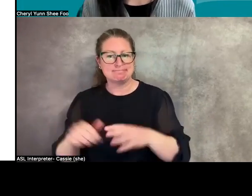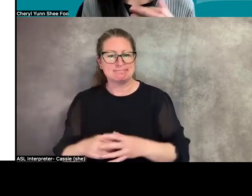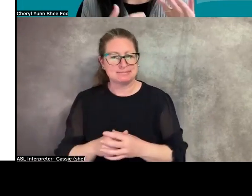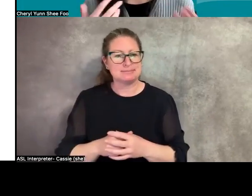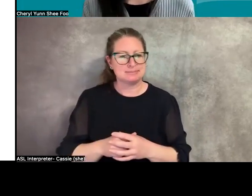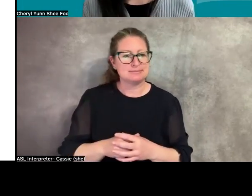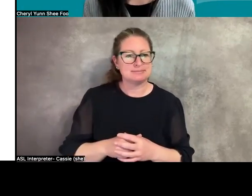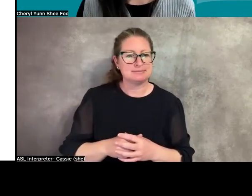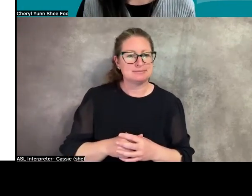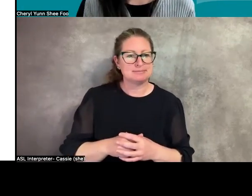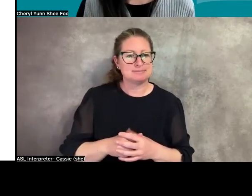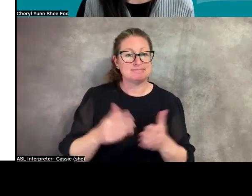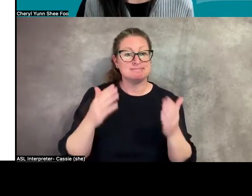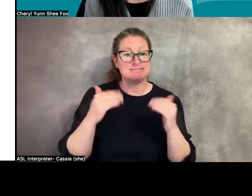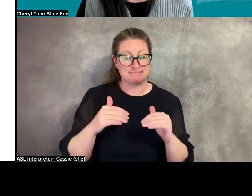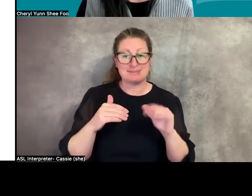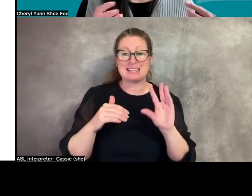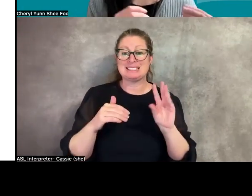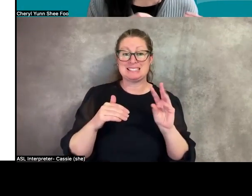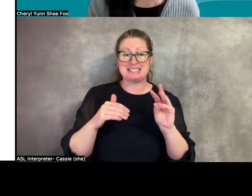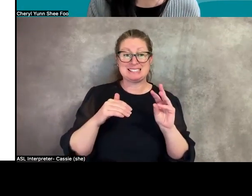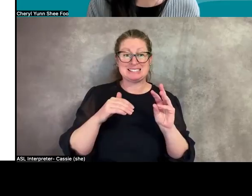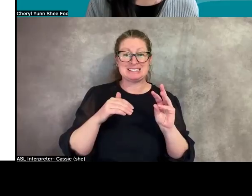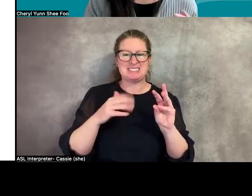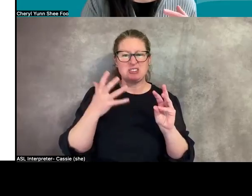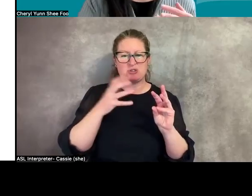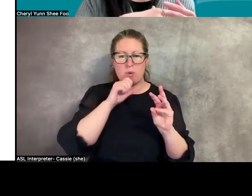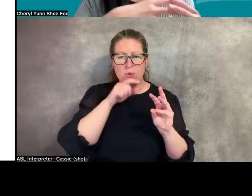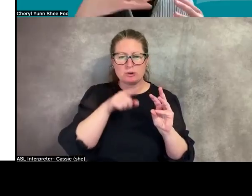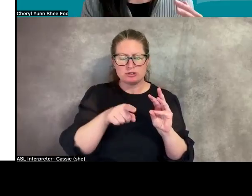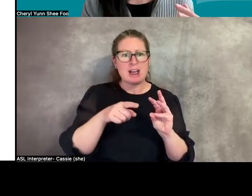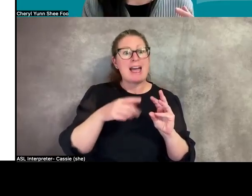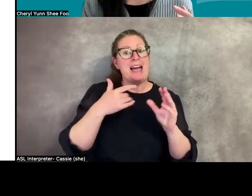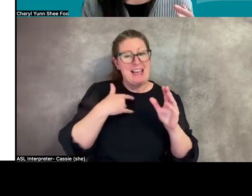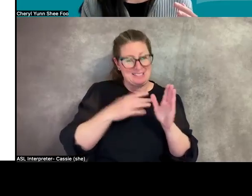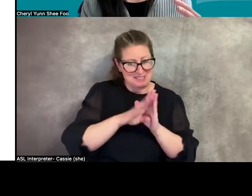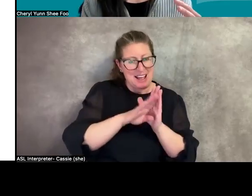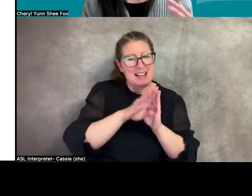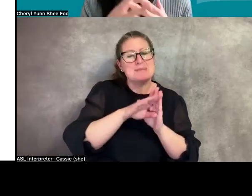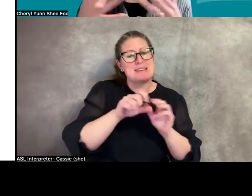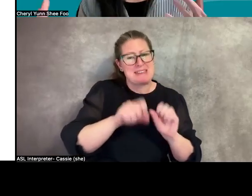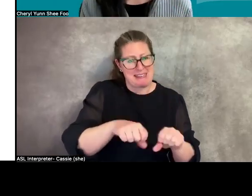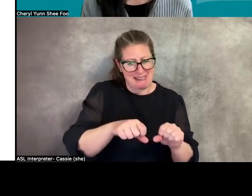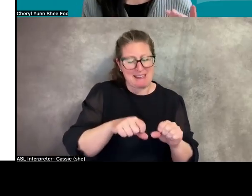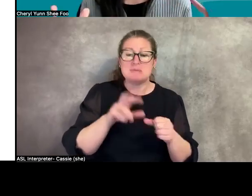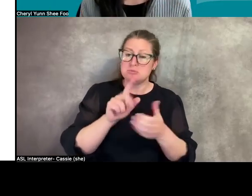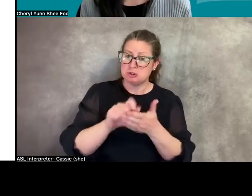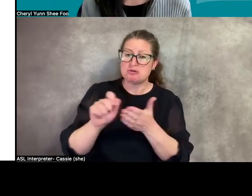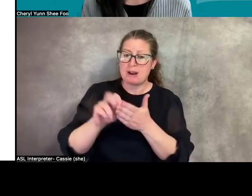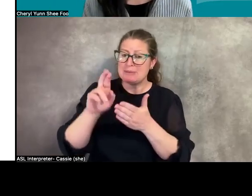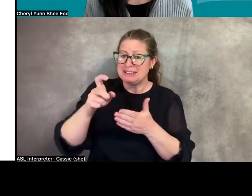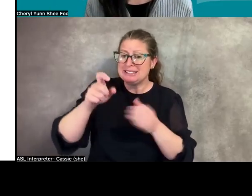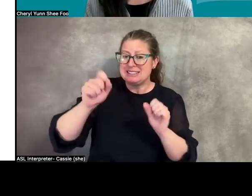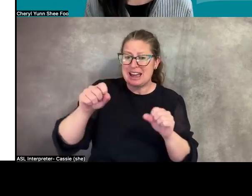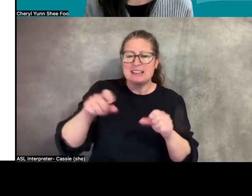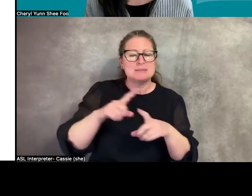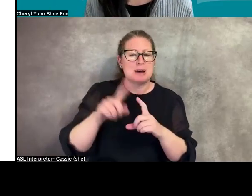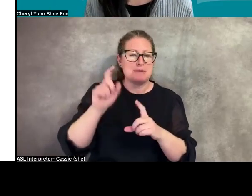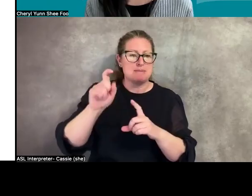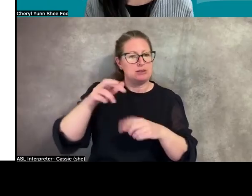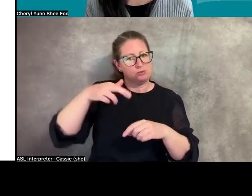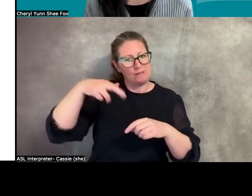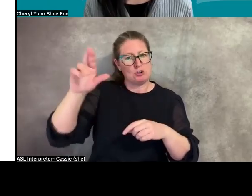6 are developing that capability. They are prescribing, but relying entirely on external